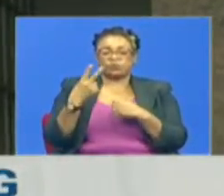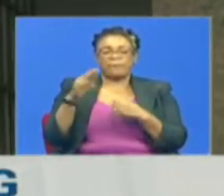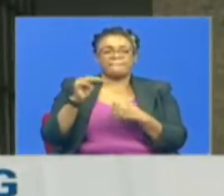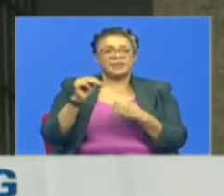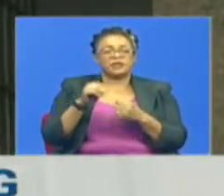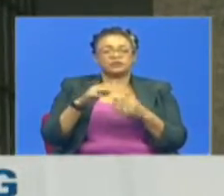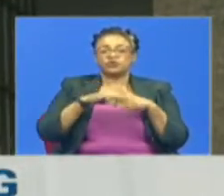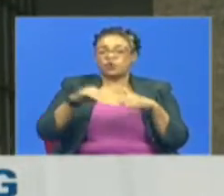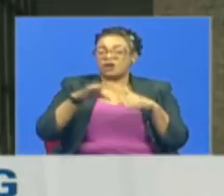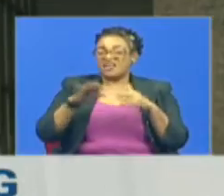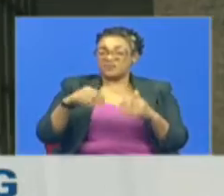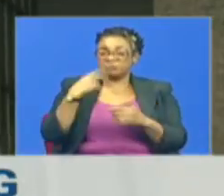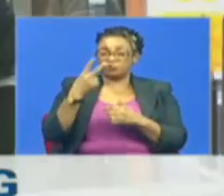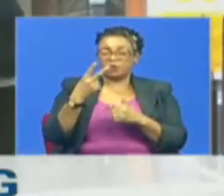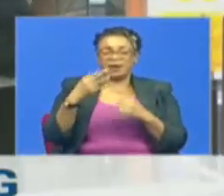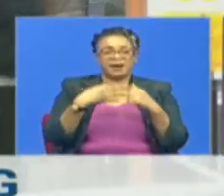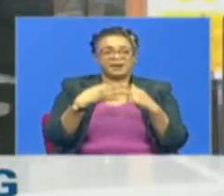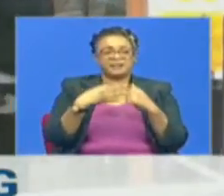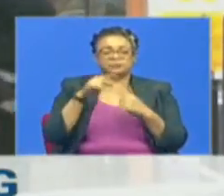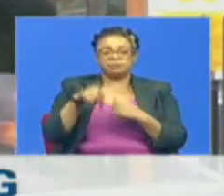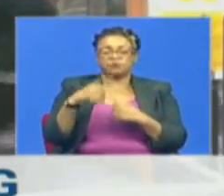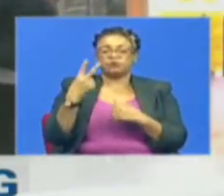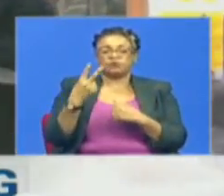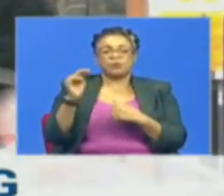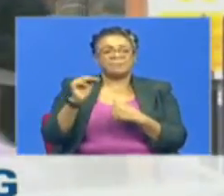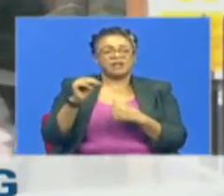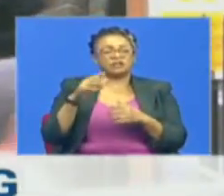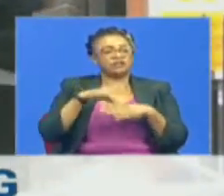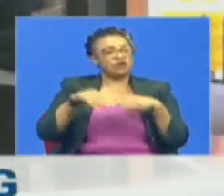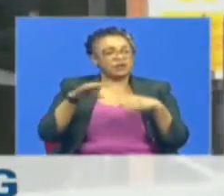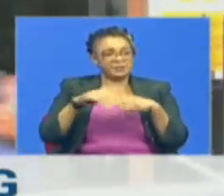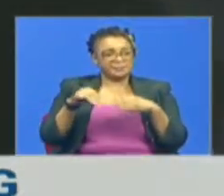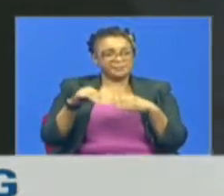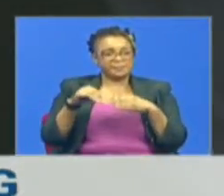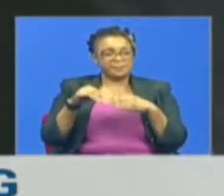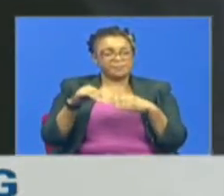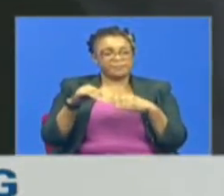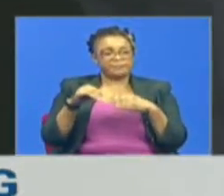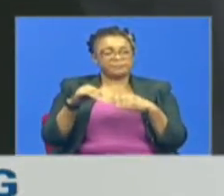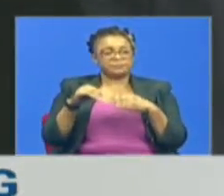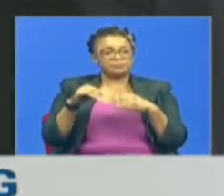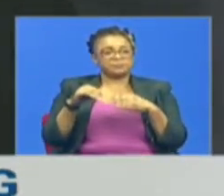from $208.2 million in April.